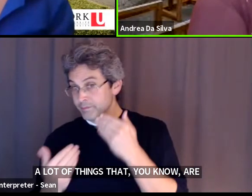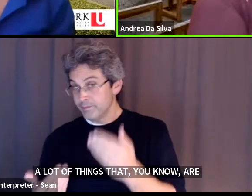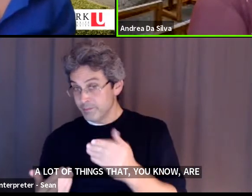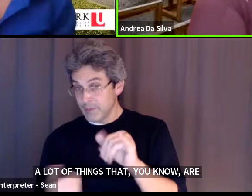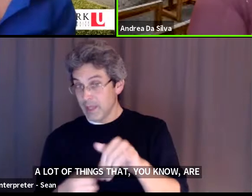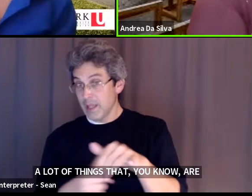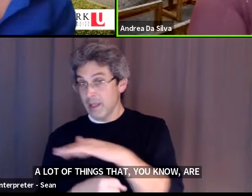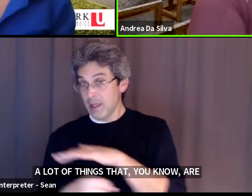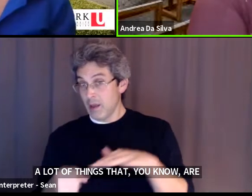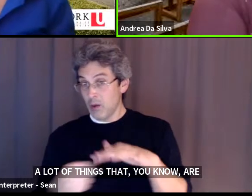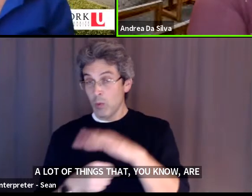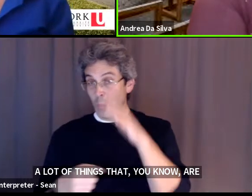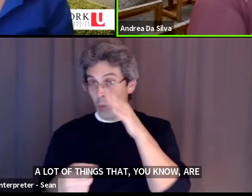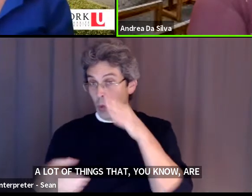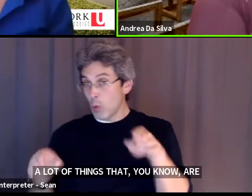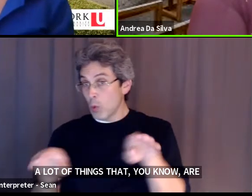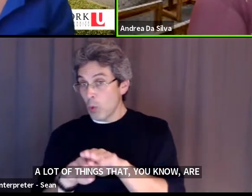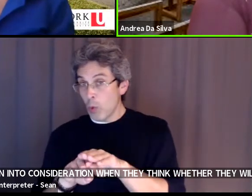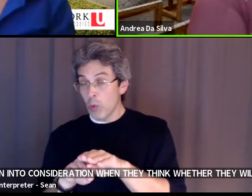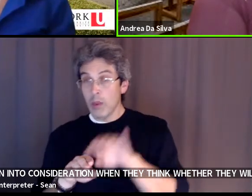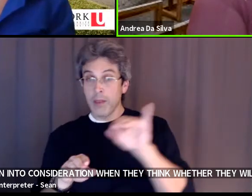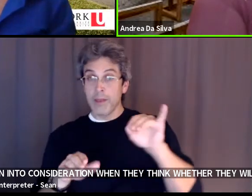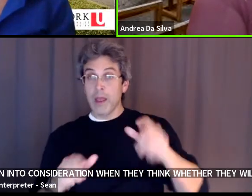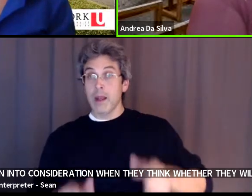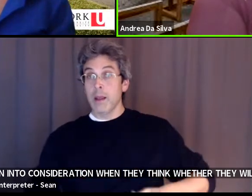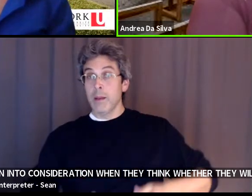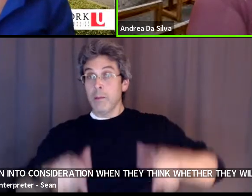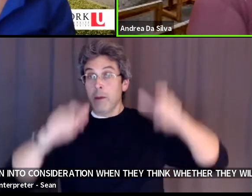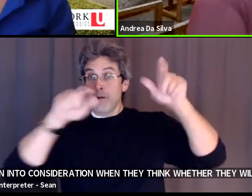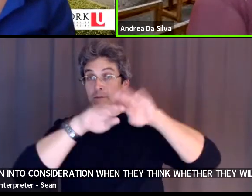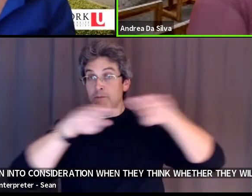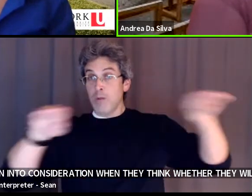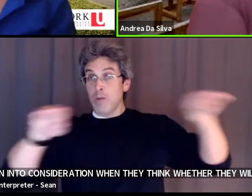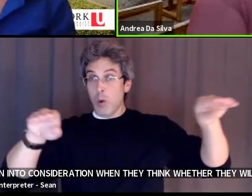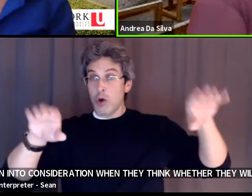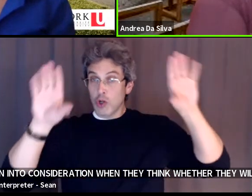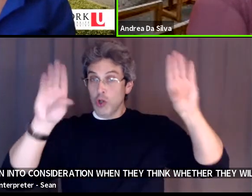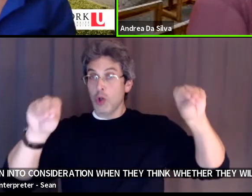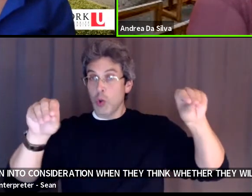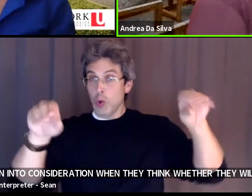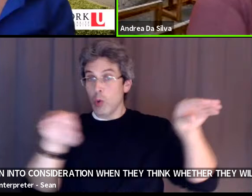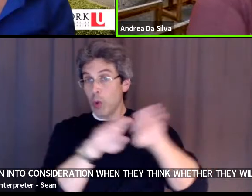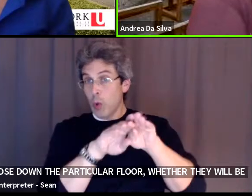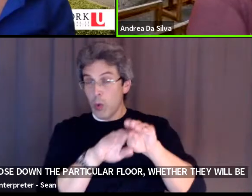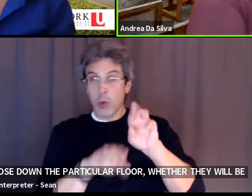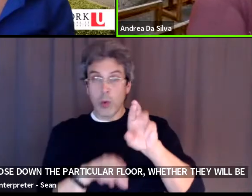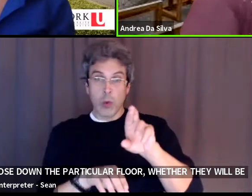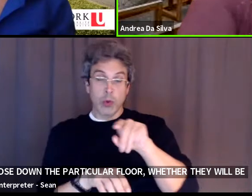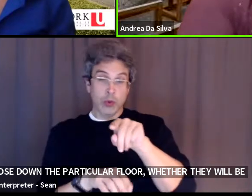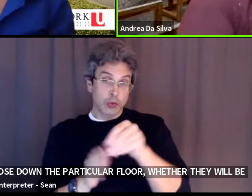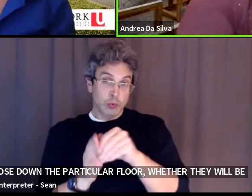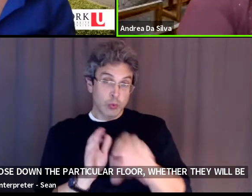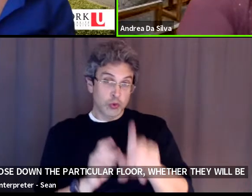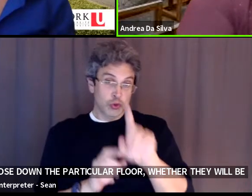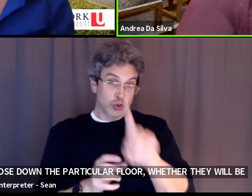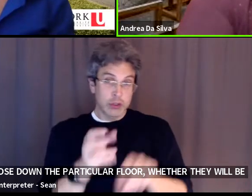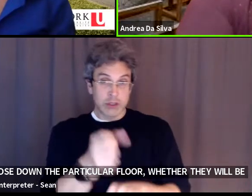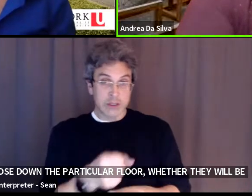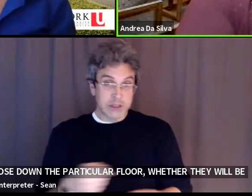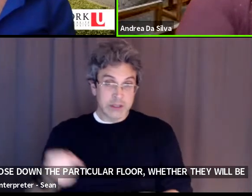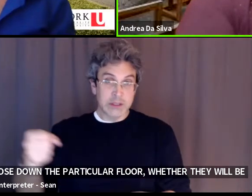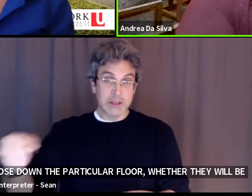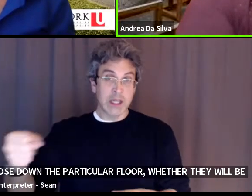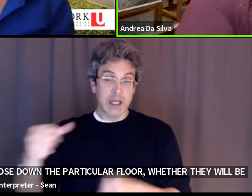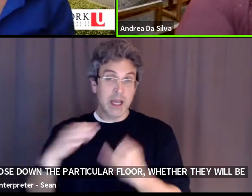the particular floor, whether they will be asking for a particular cohort to isolate. Some of them, there may